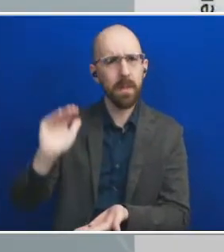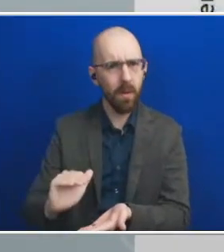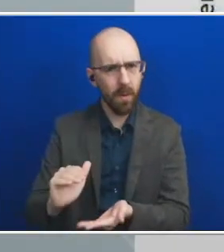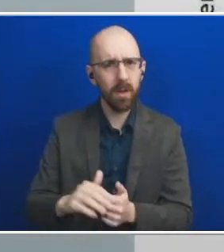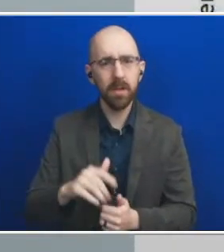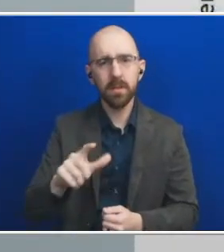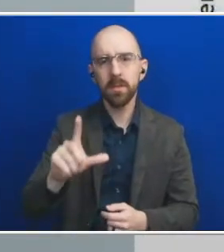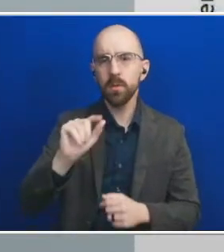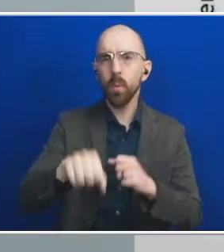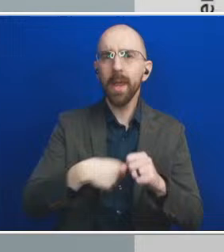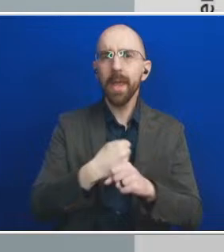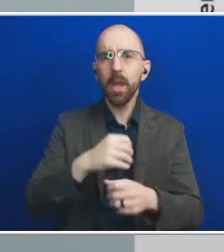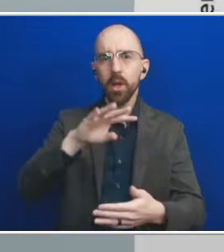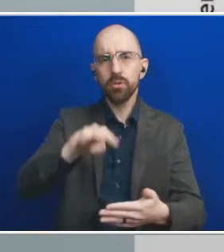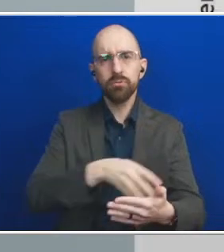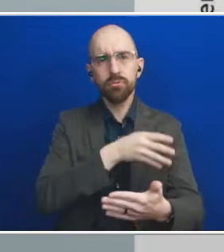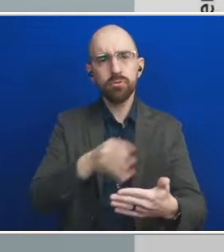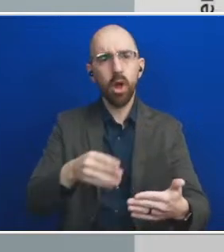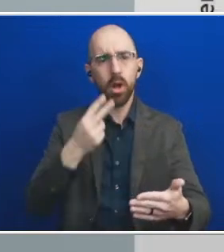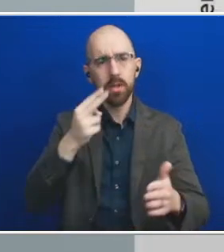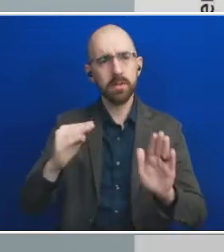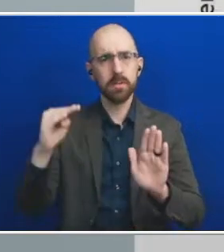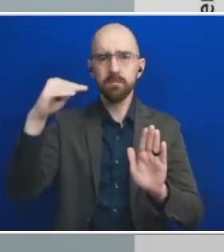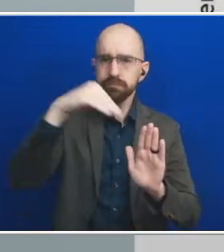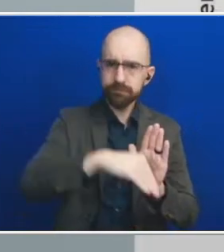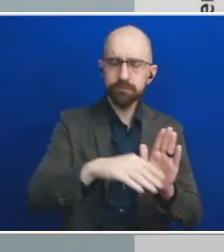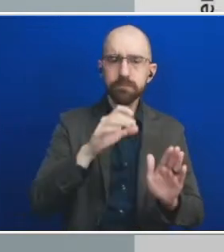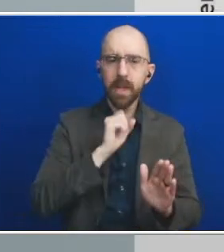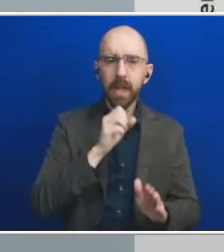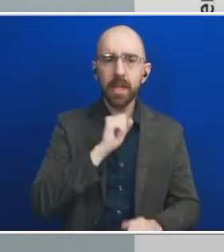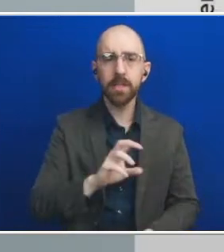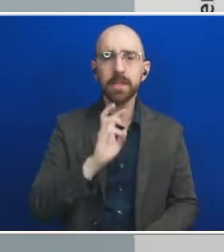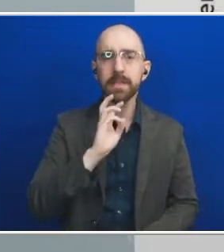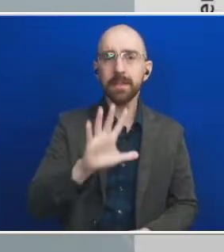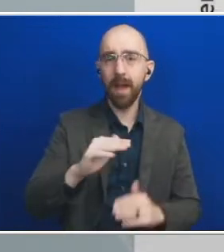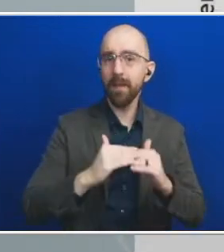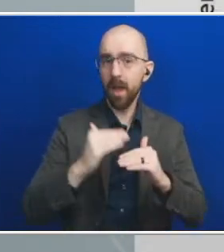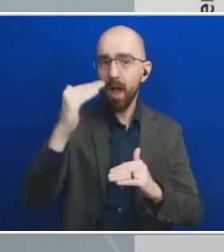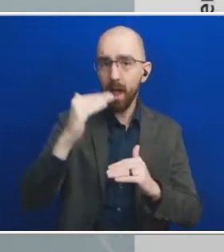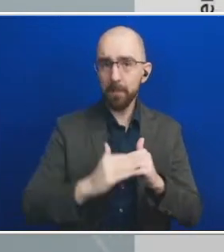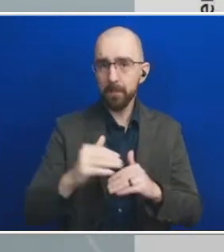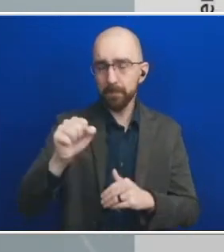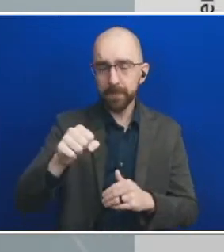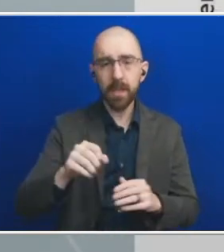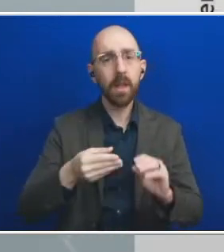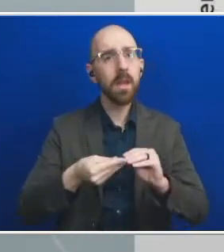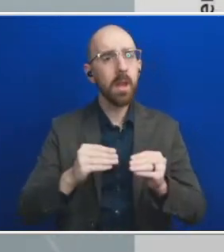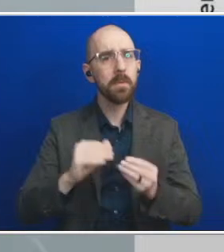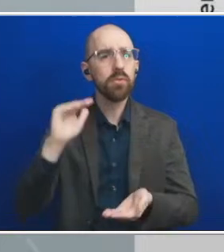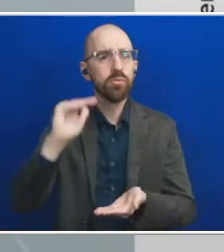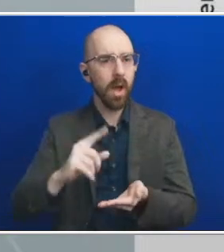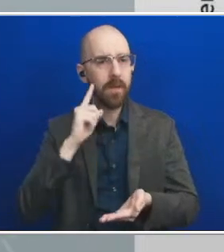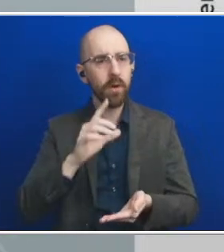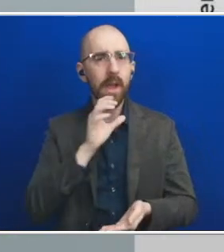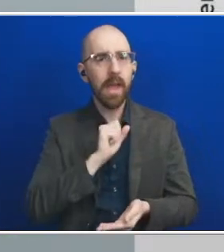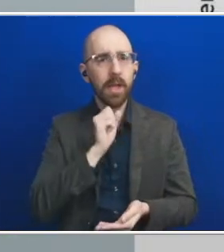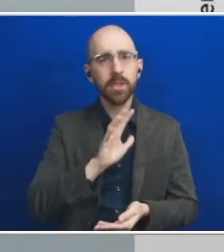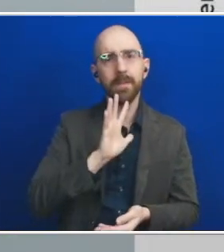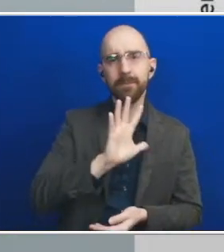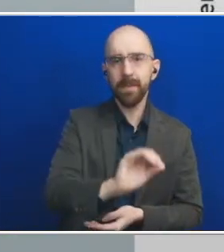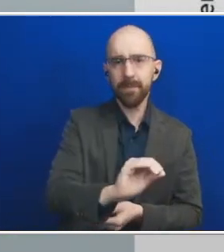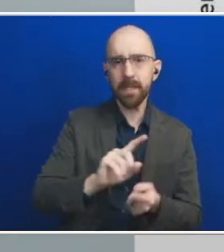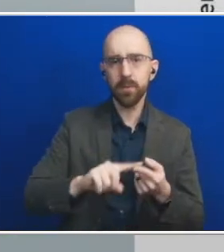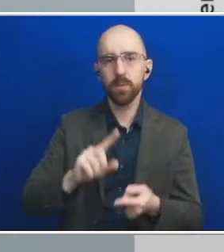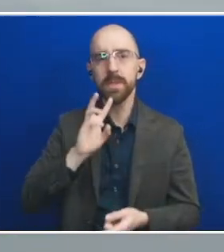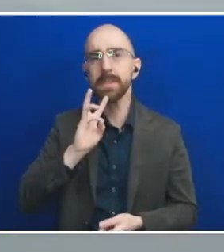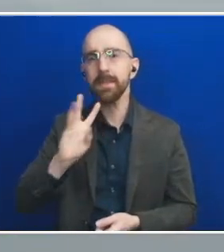a serious drop in cases for people ages 65 and older. Rates have also dropped for people ages 50 to